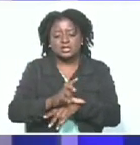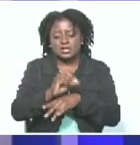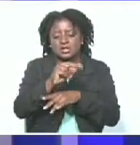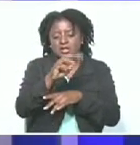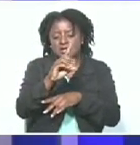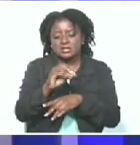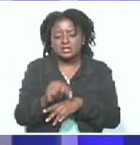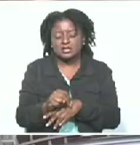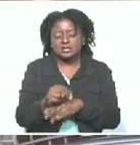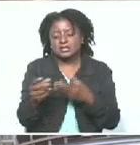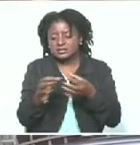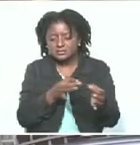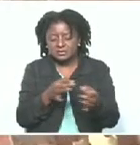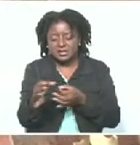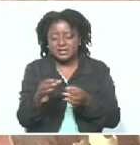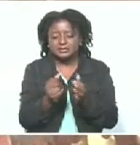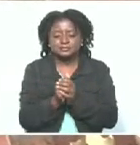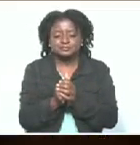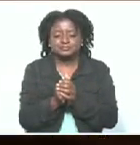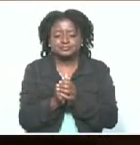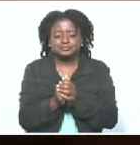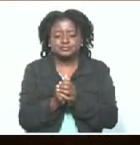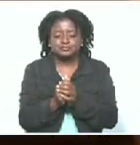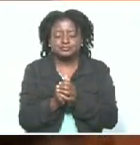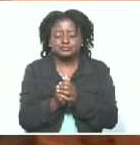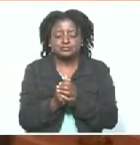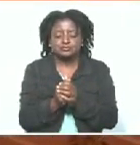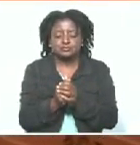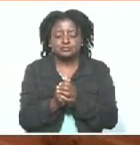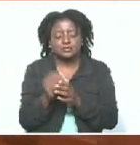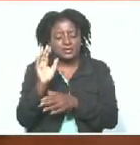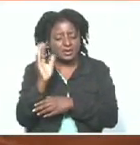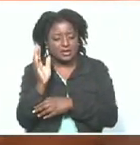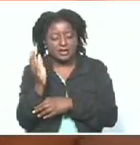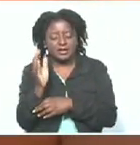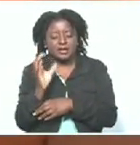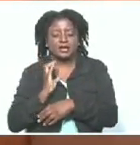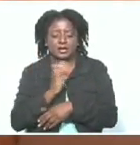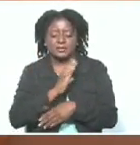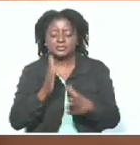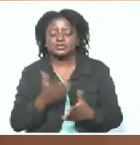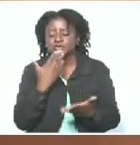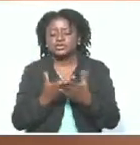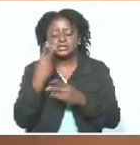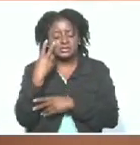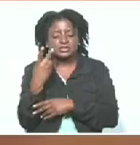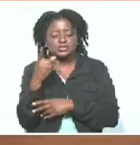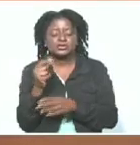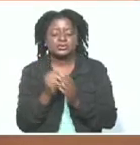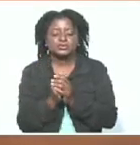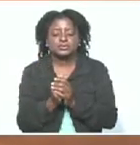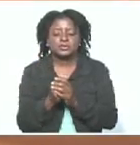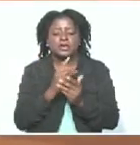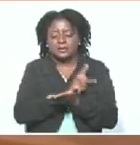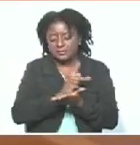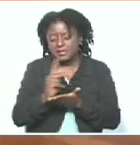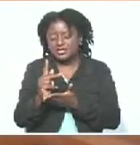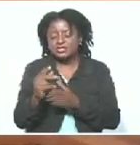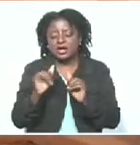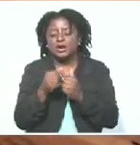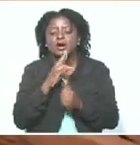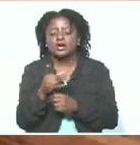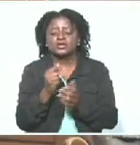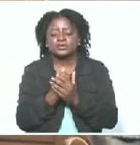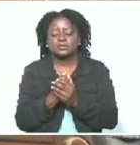Mornings. Hey, how are you? Hi, Commissioner. Good to see you. Pleasure. How are you? I'm good. Thank